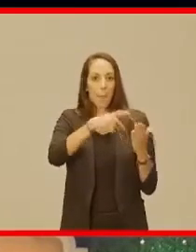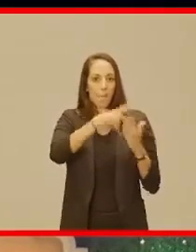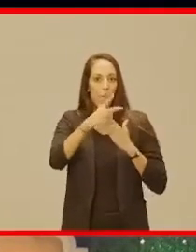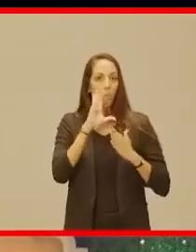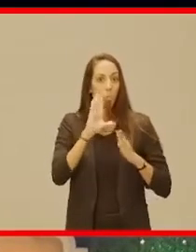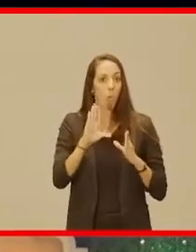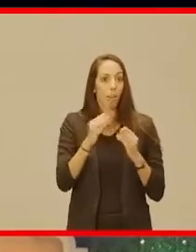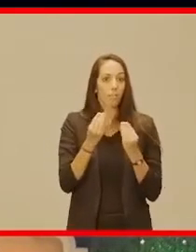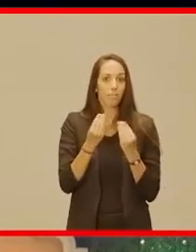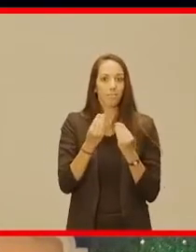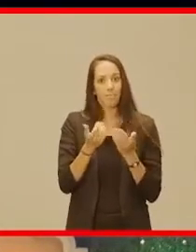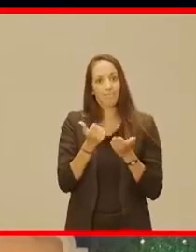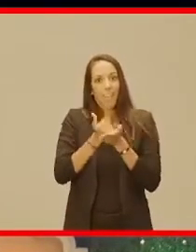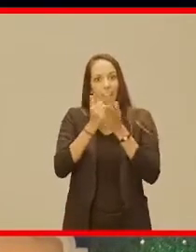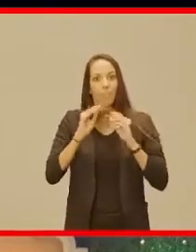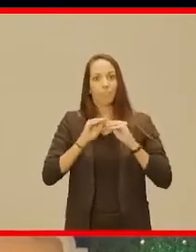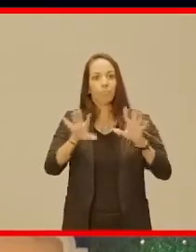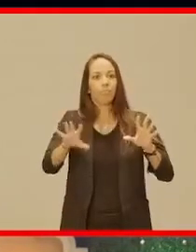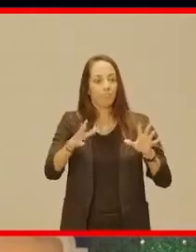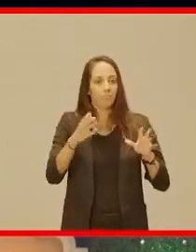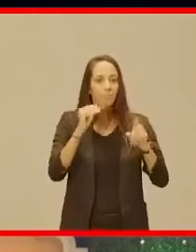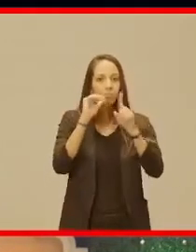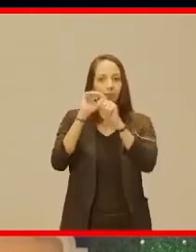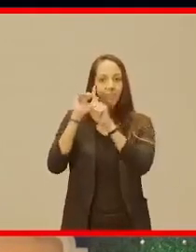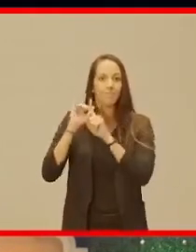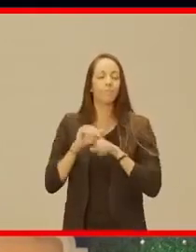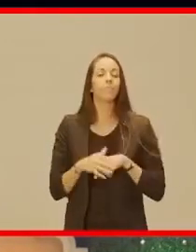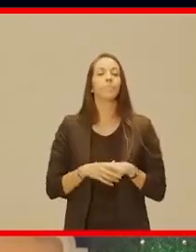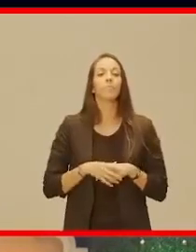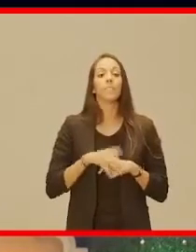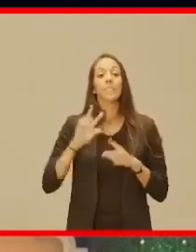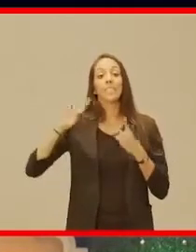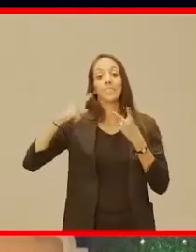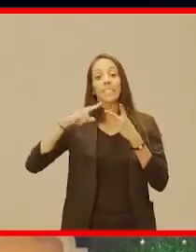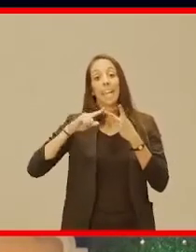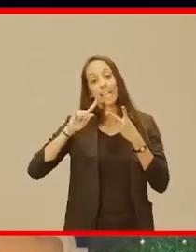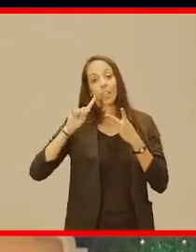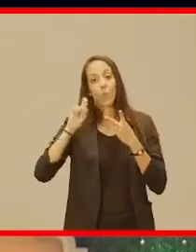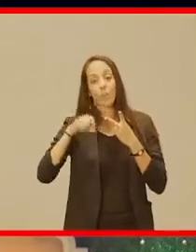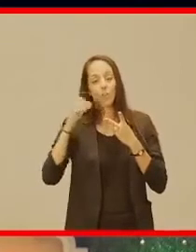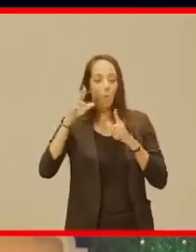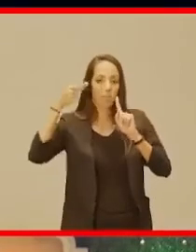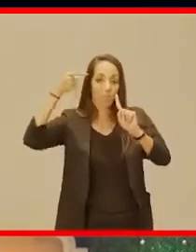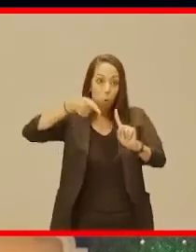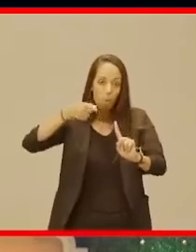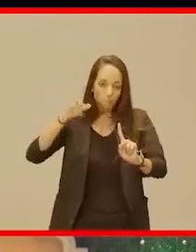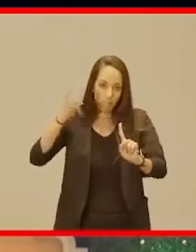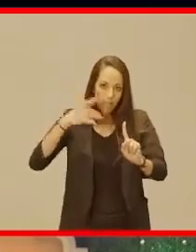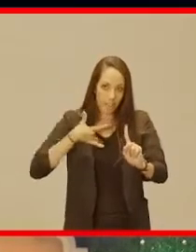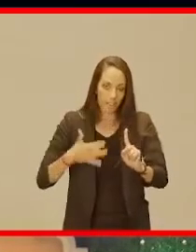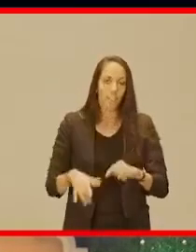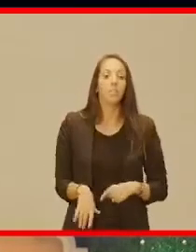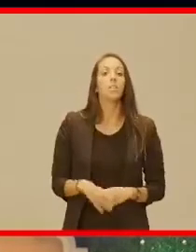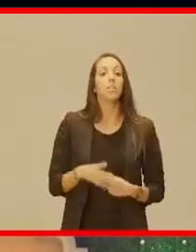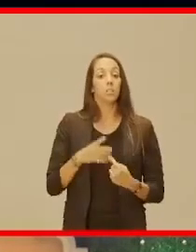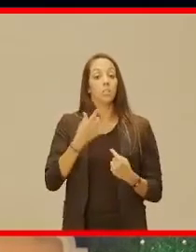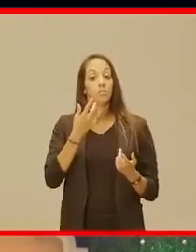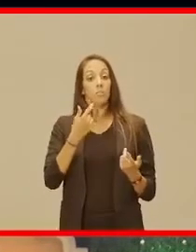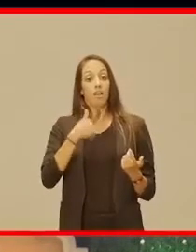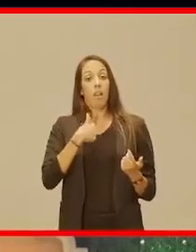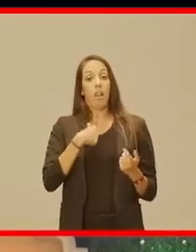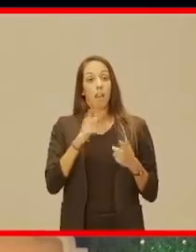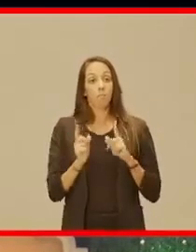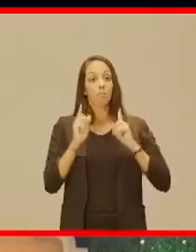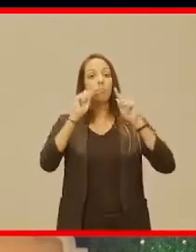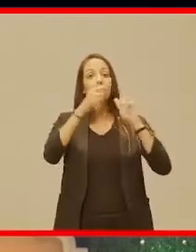would help. That's a great point. My second point or question is, we did go to our legislator to get my